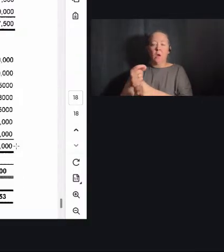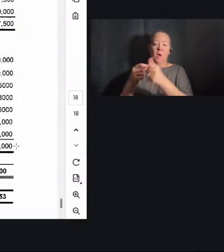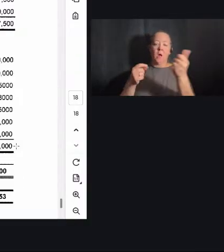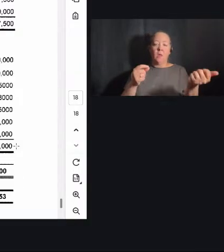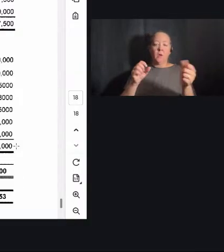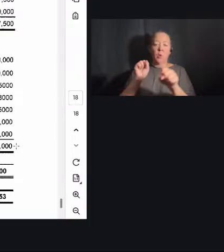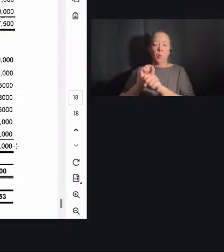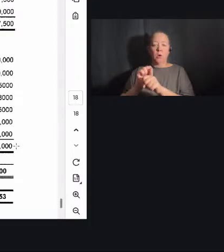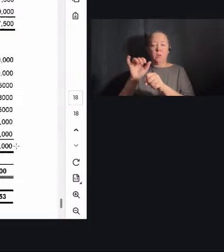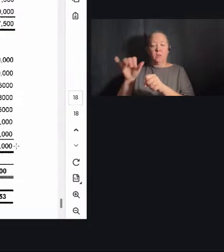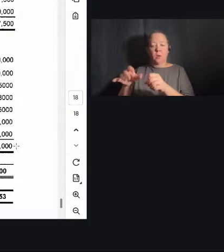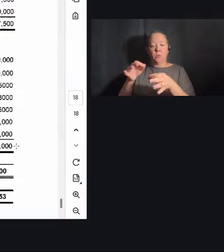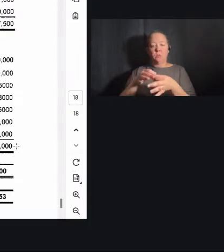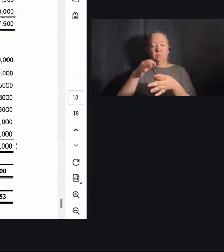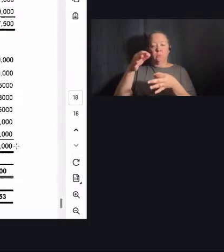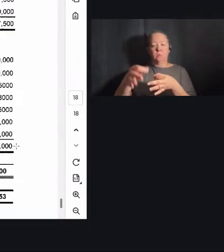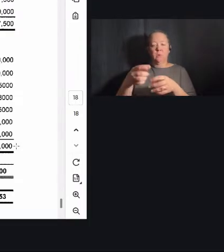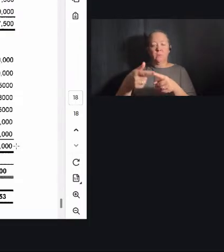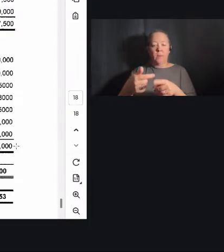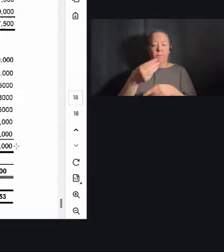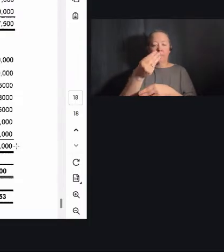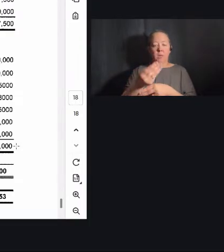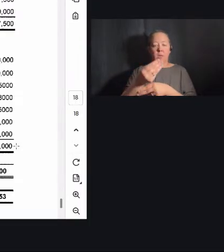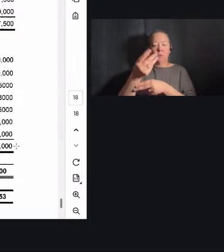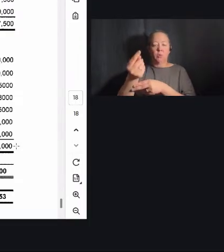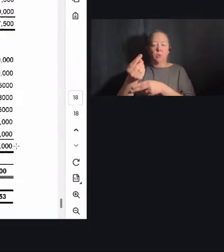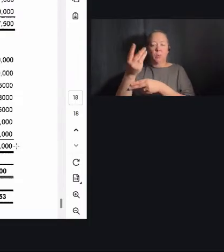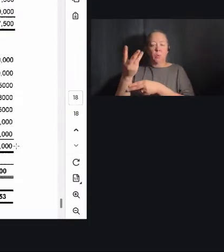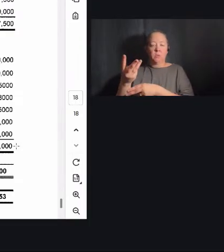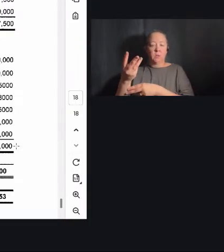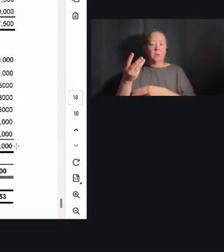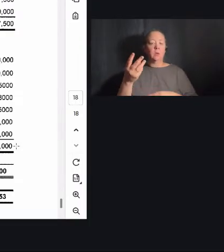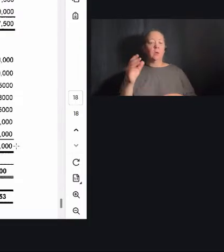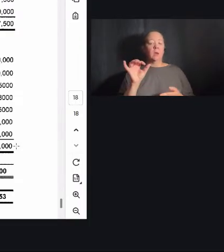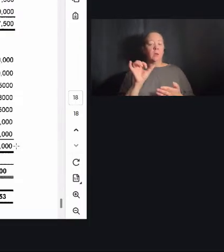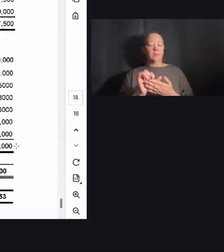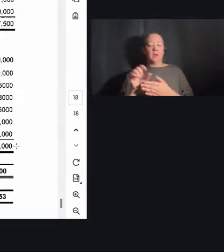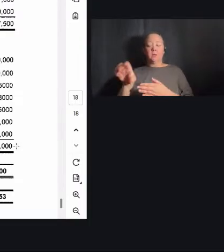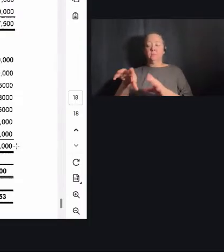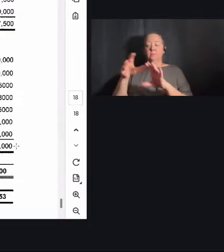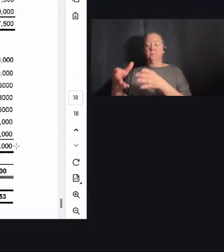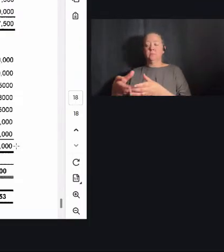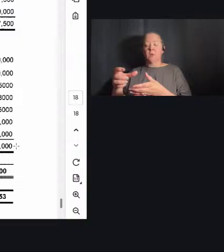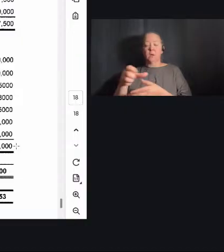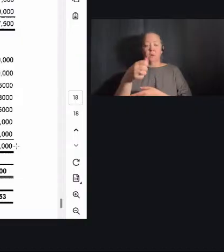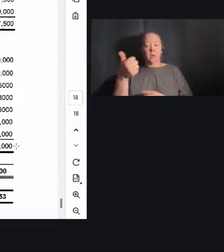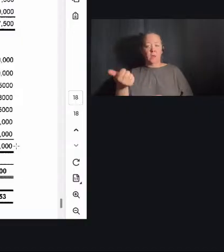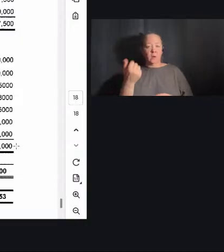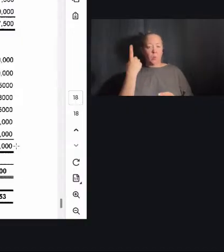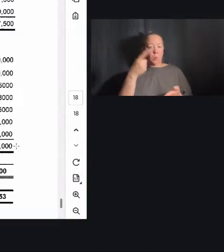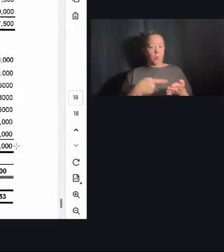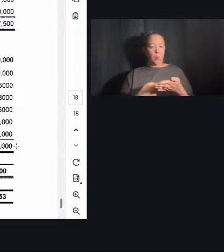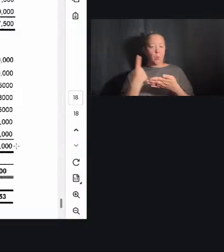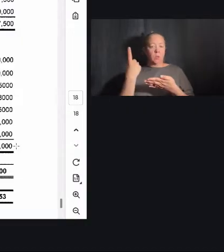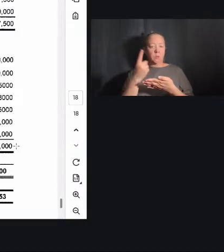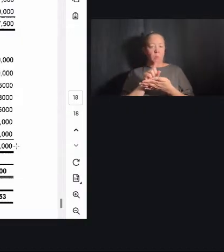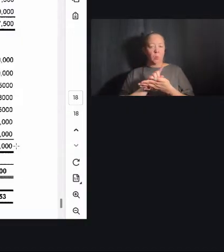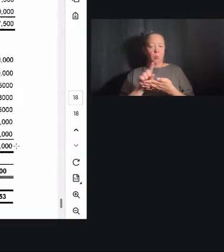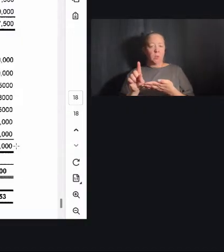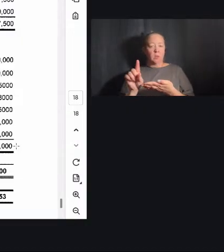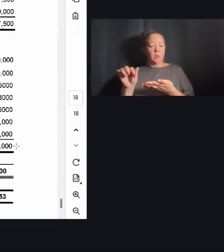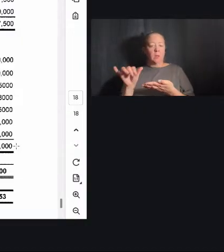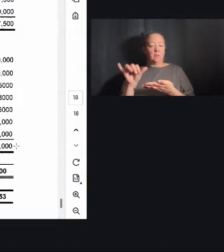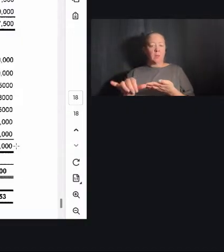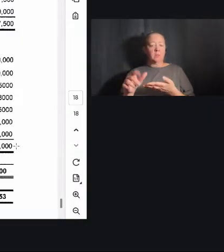Also, if you did go to once a week, because that's what I'm accustomed to, it's much more environmentally